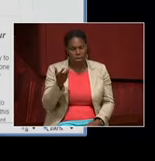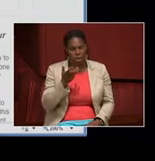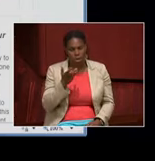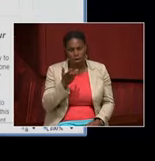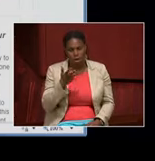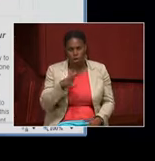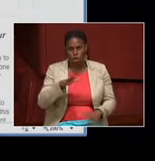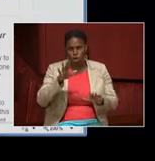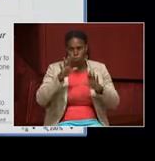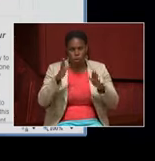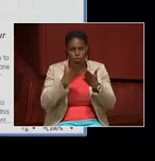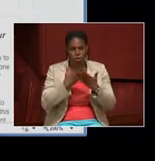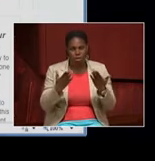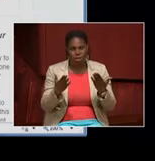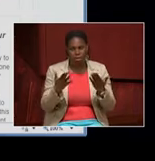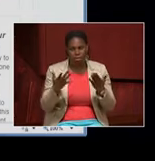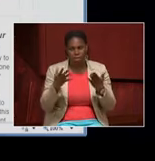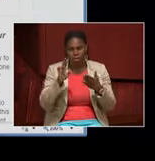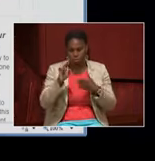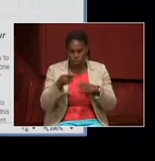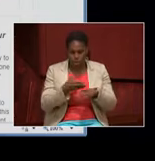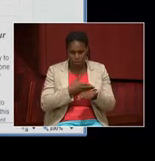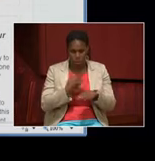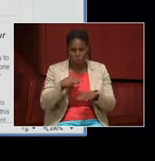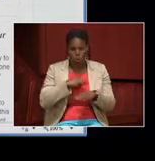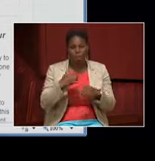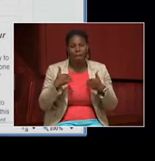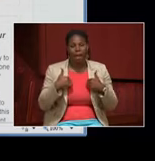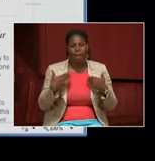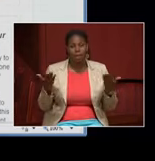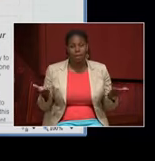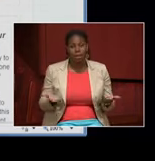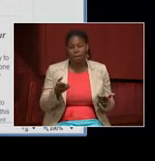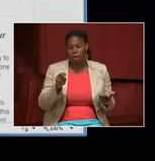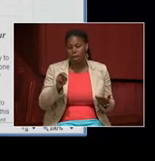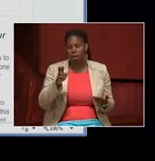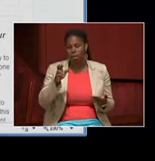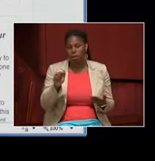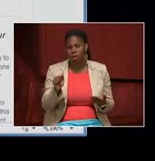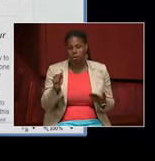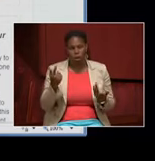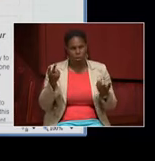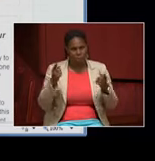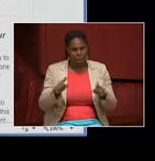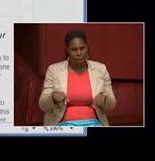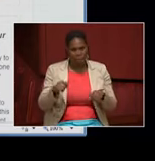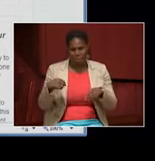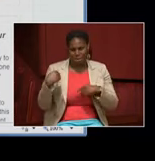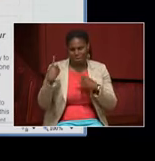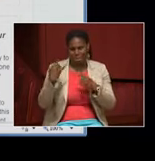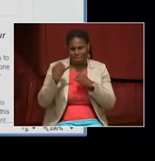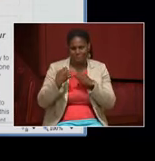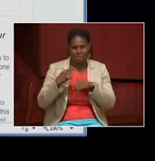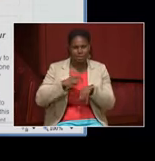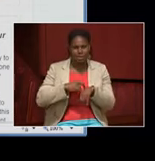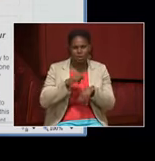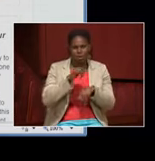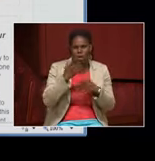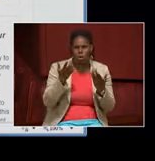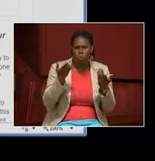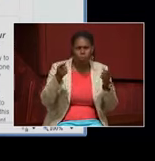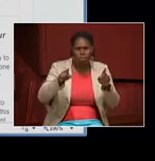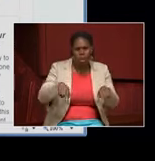brings you up to date on what we have here at NARA, what has transpired since the last time as far as microfilm, what's